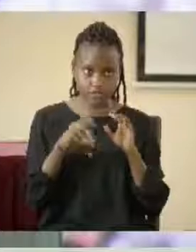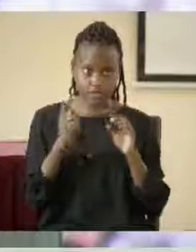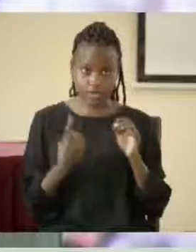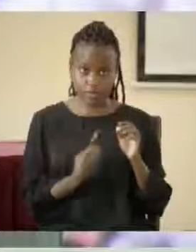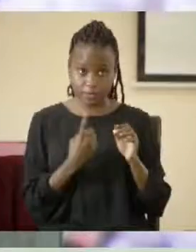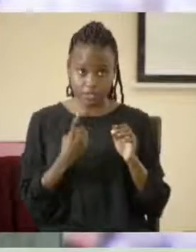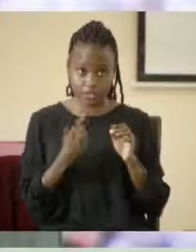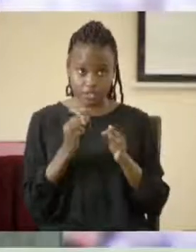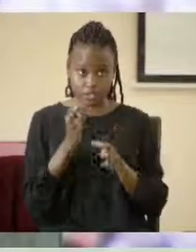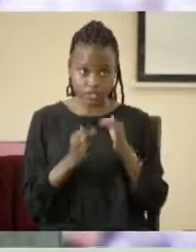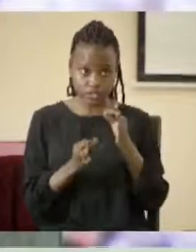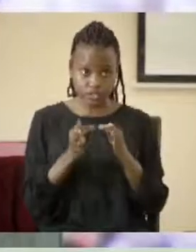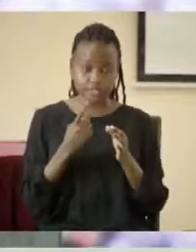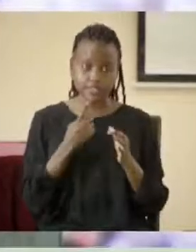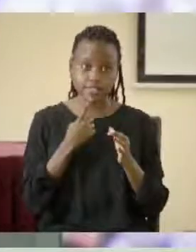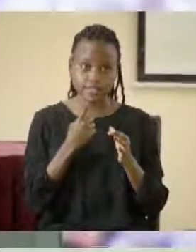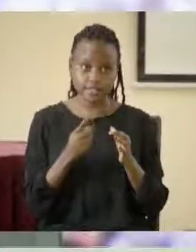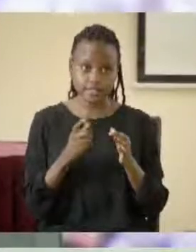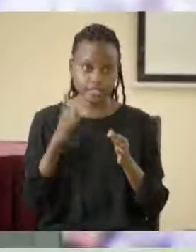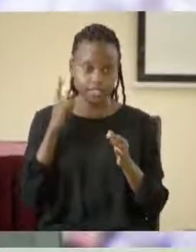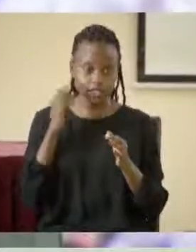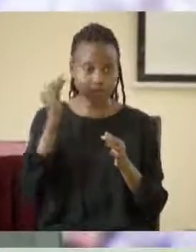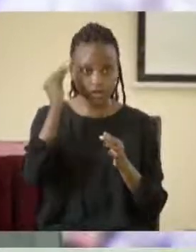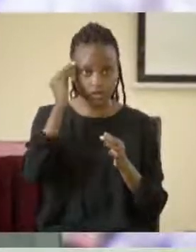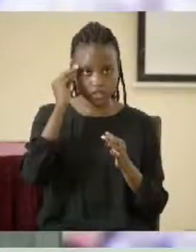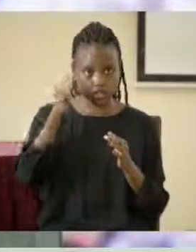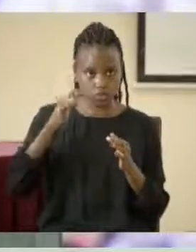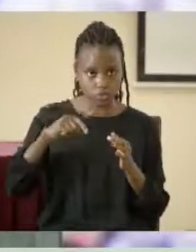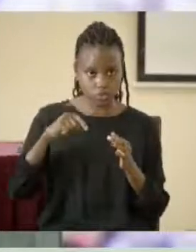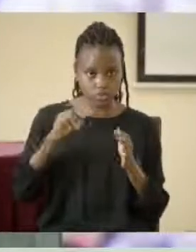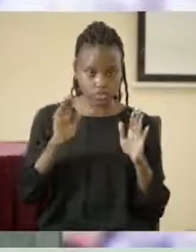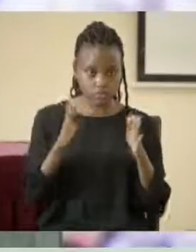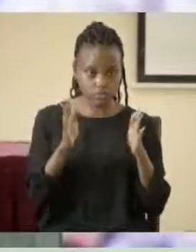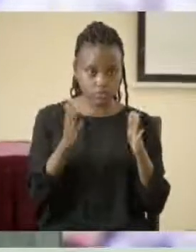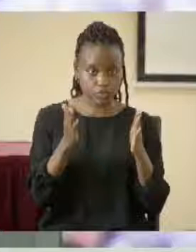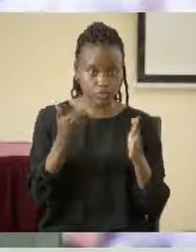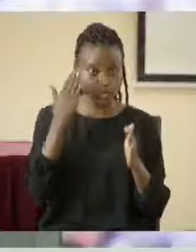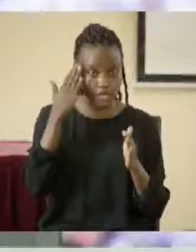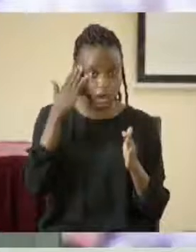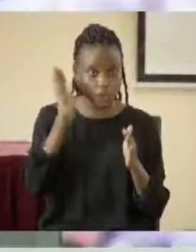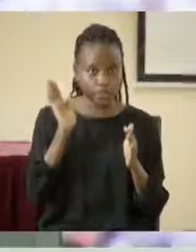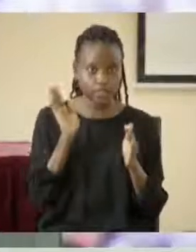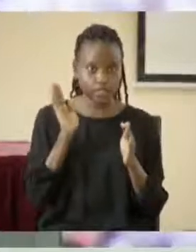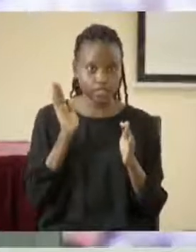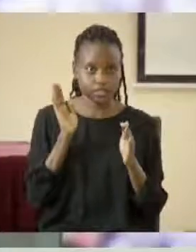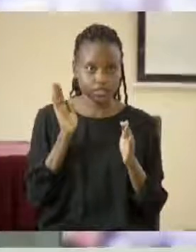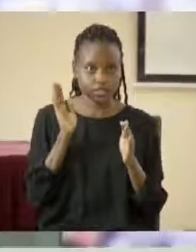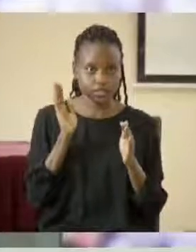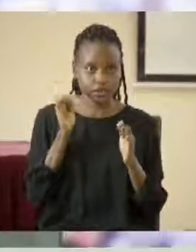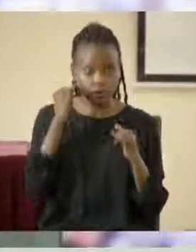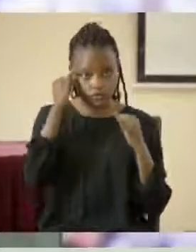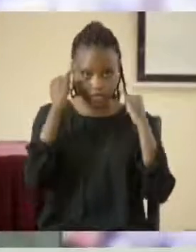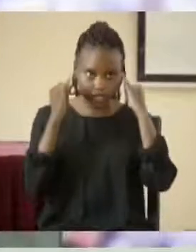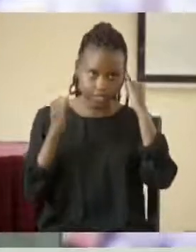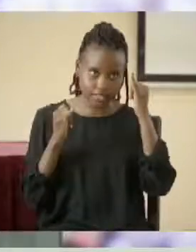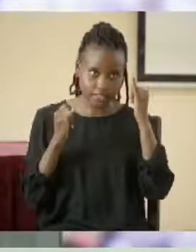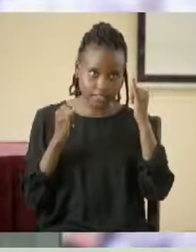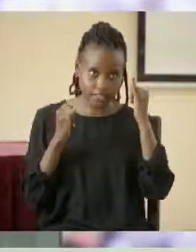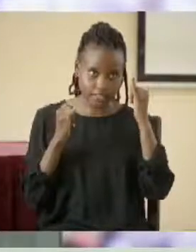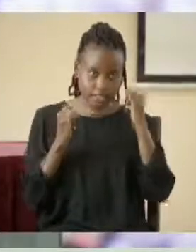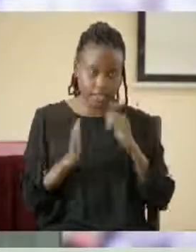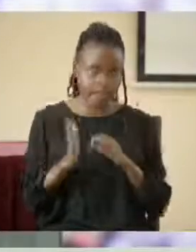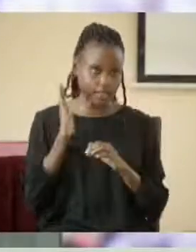Justice stipulates that legal education needs to promote awareness of ideals and ethical duties